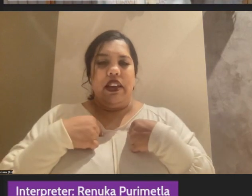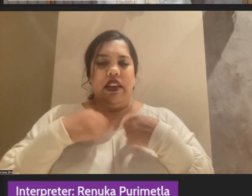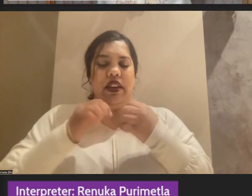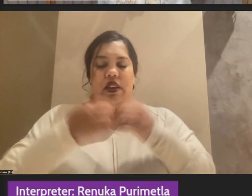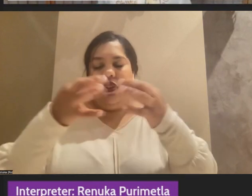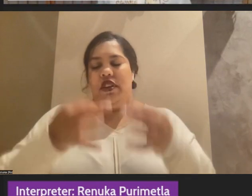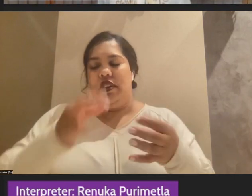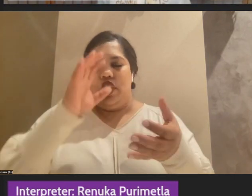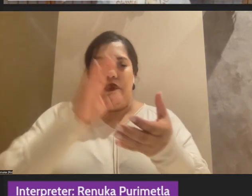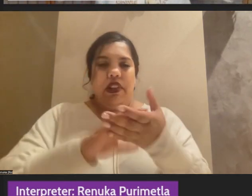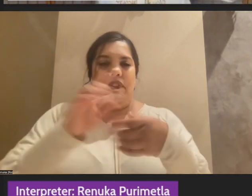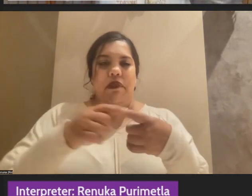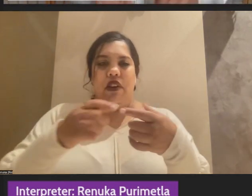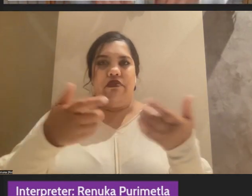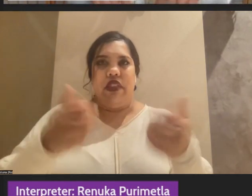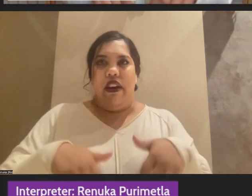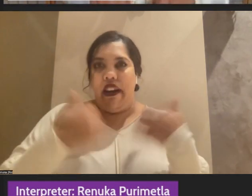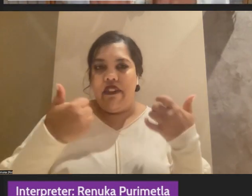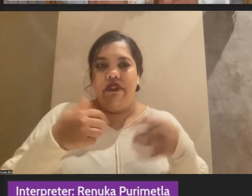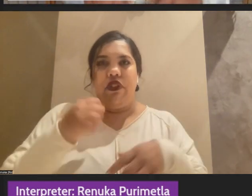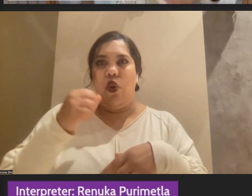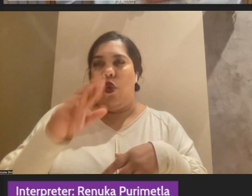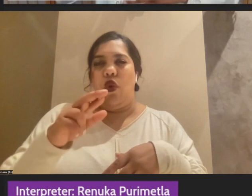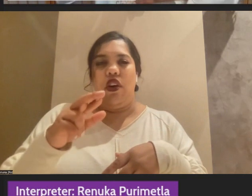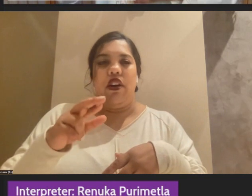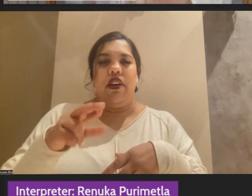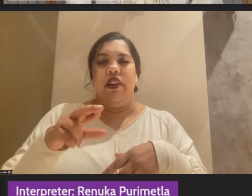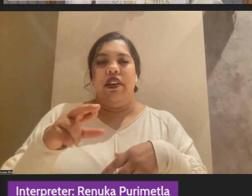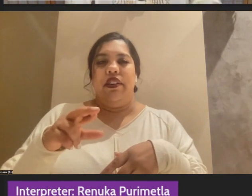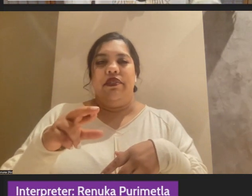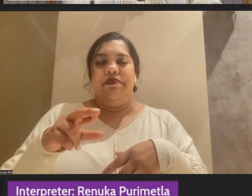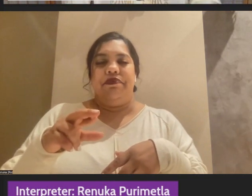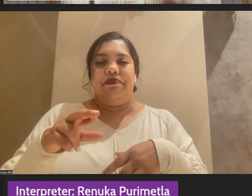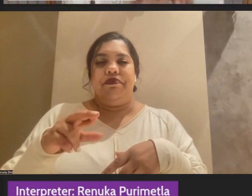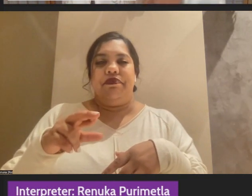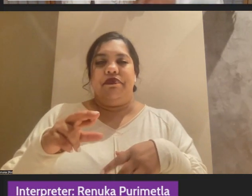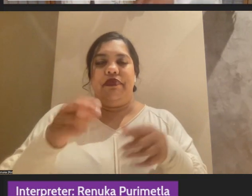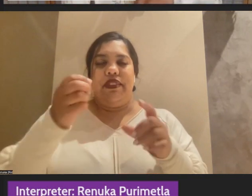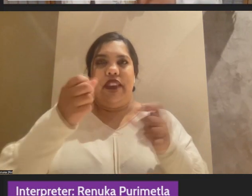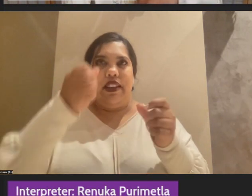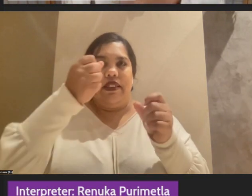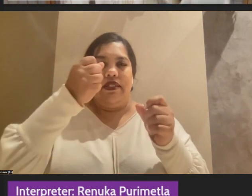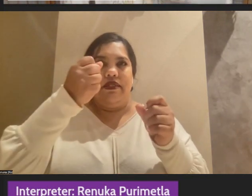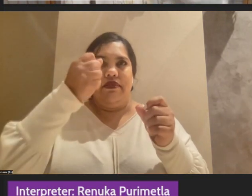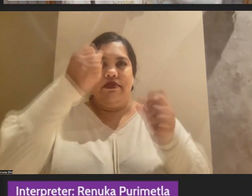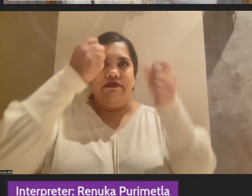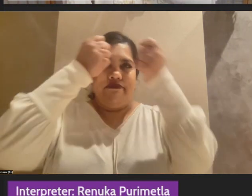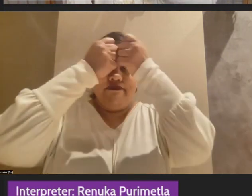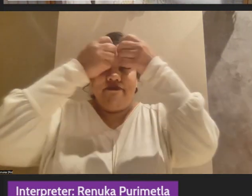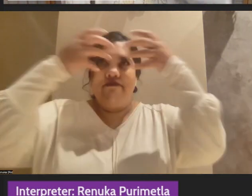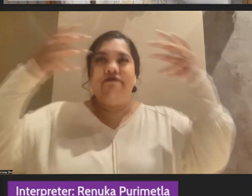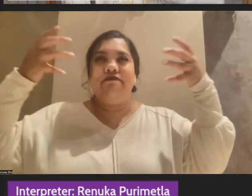I expand my awareness to not make this my identity? Because when we do that, we are